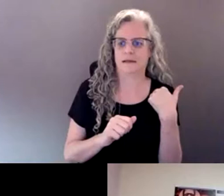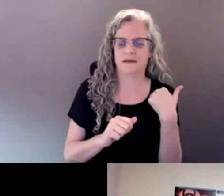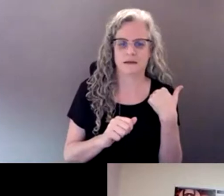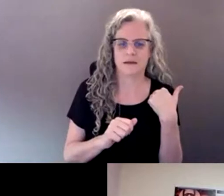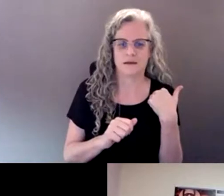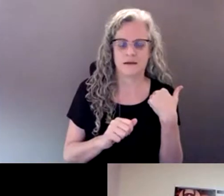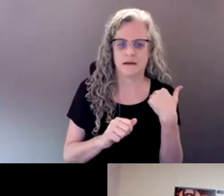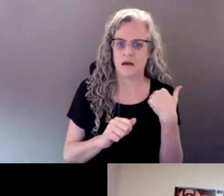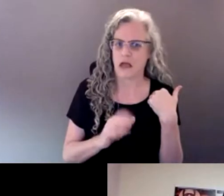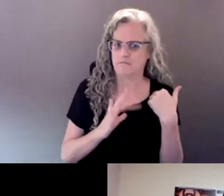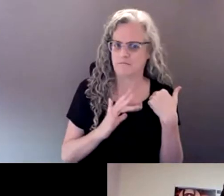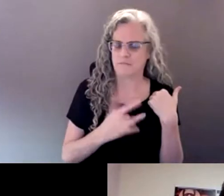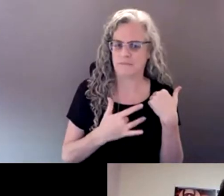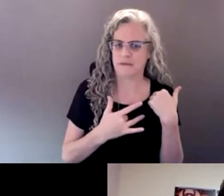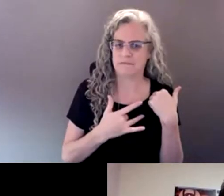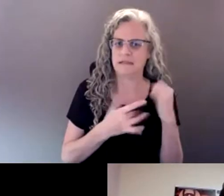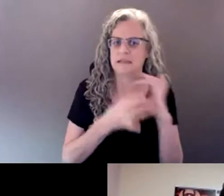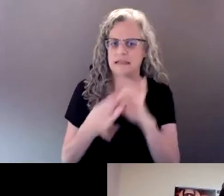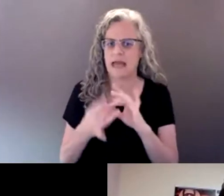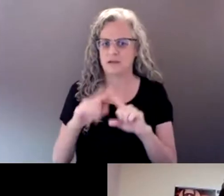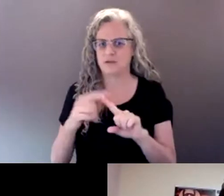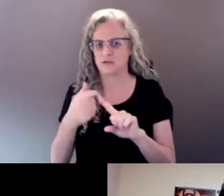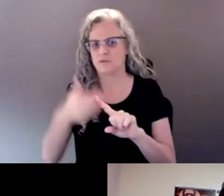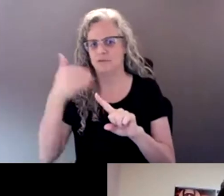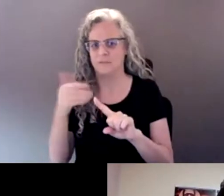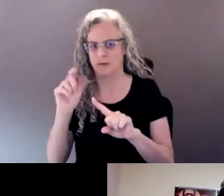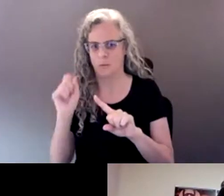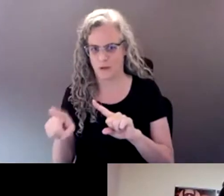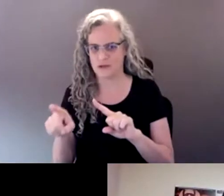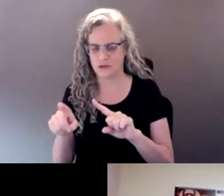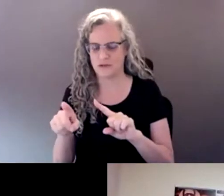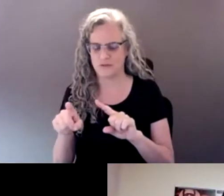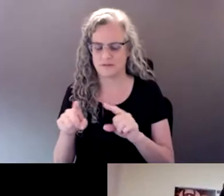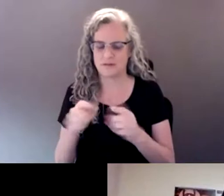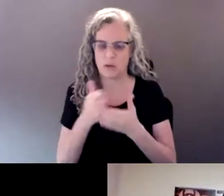that I think ties into that explanation and maybe will help